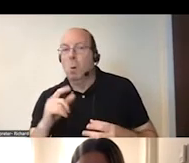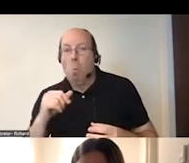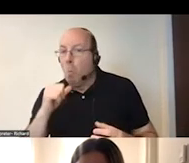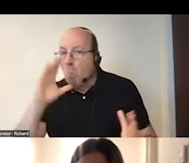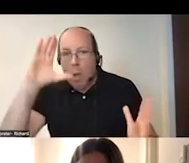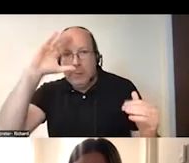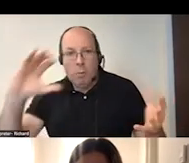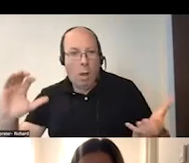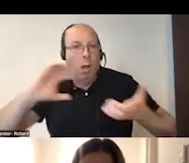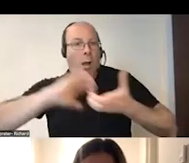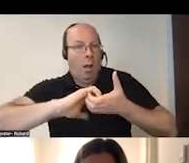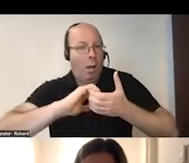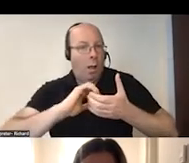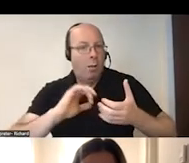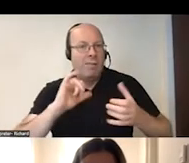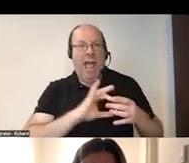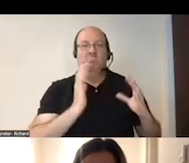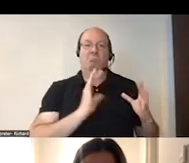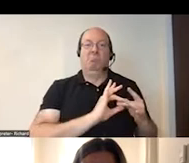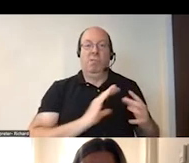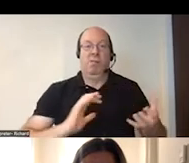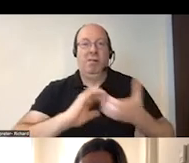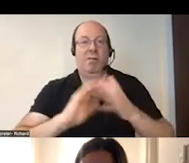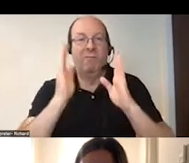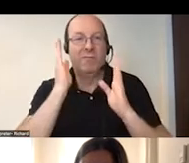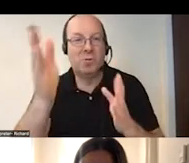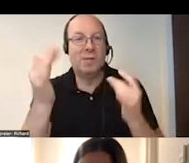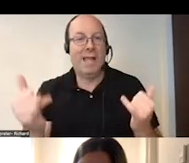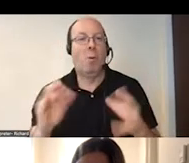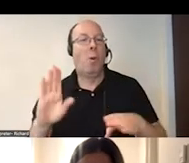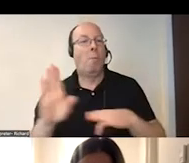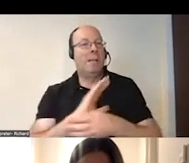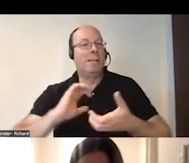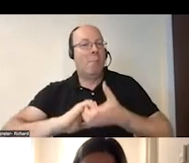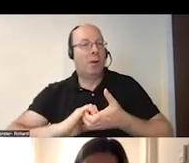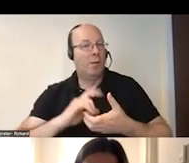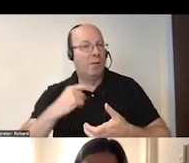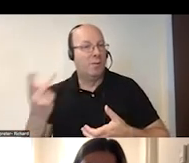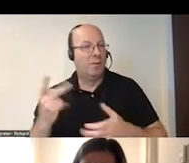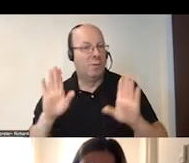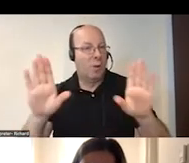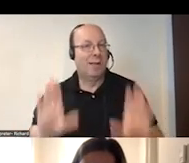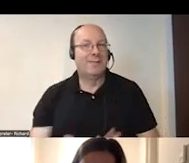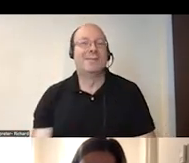you know, expect that to lead to anything in the future for us. But now we're business partners and it's been great.